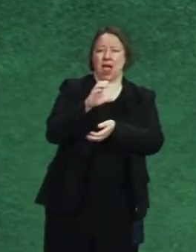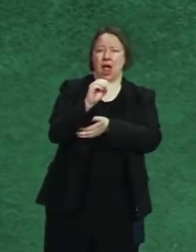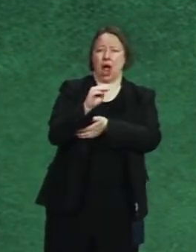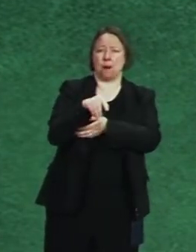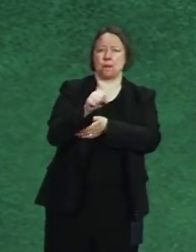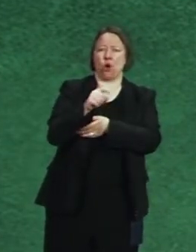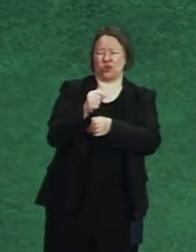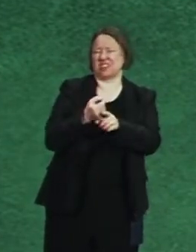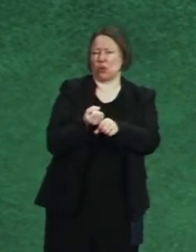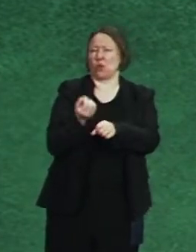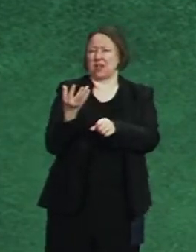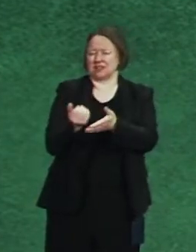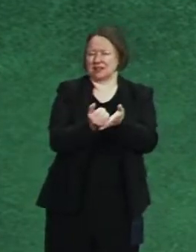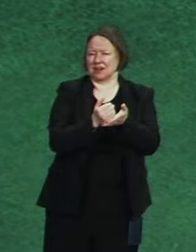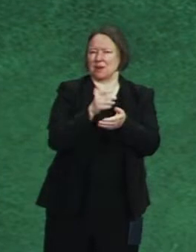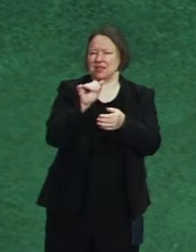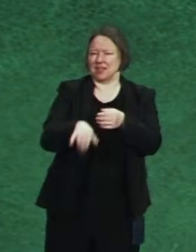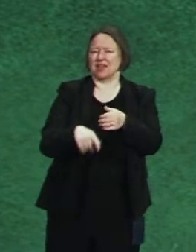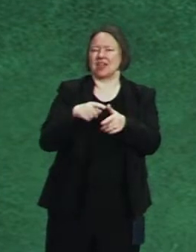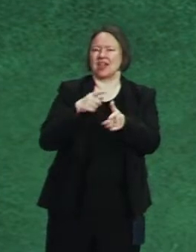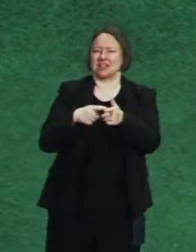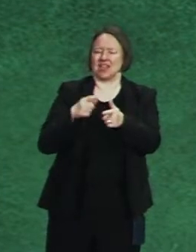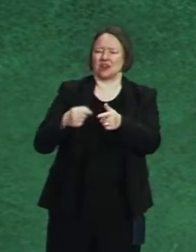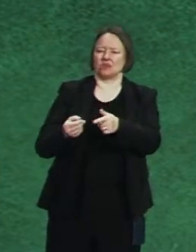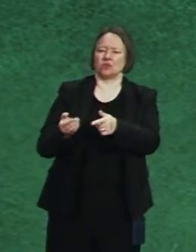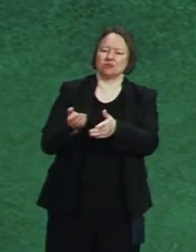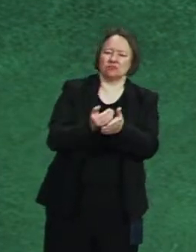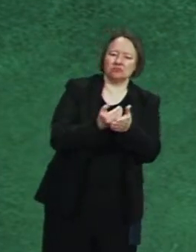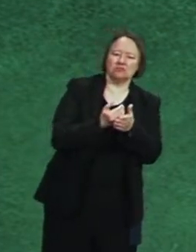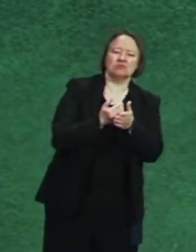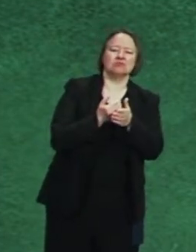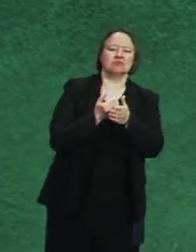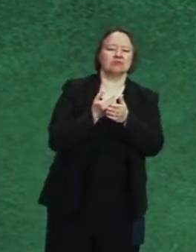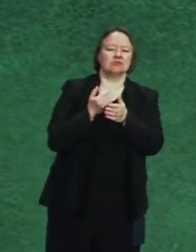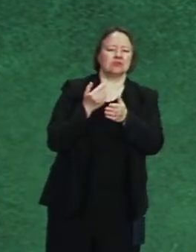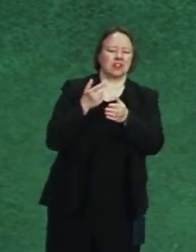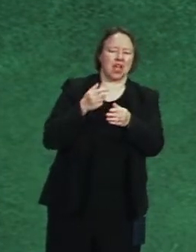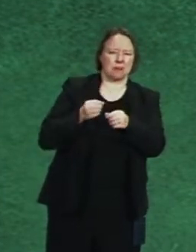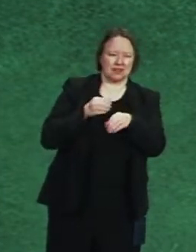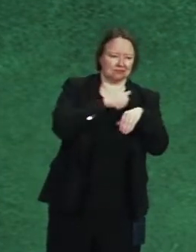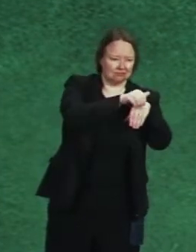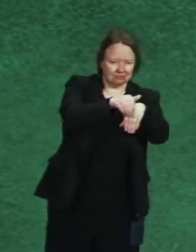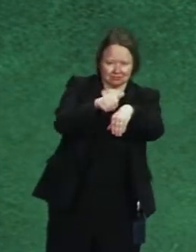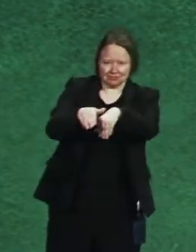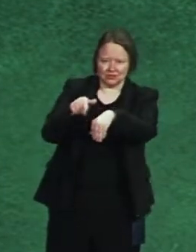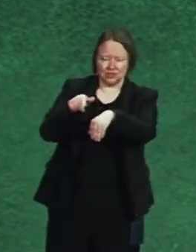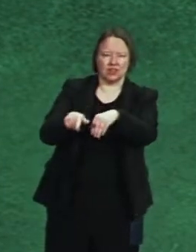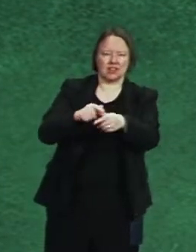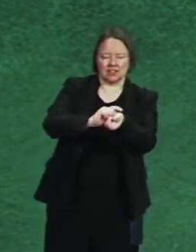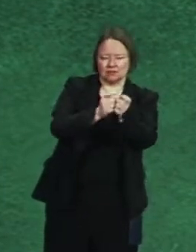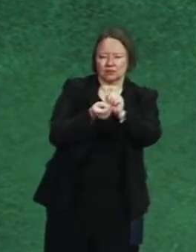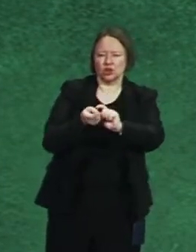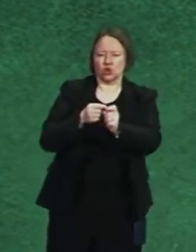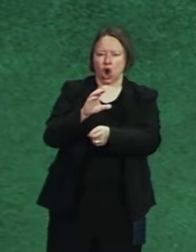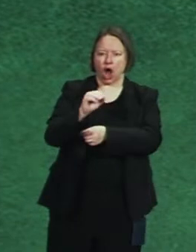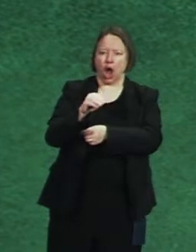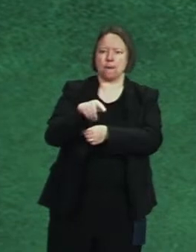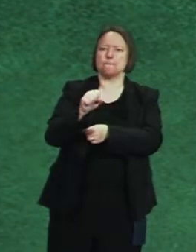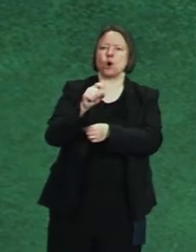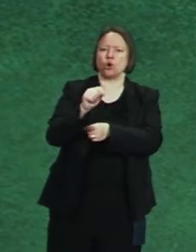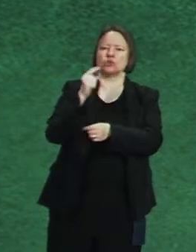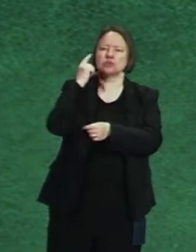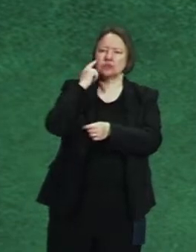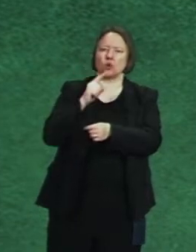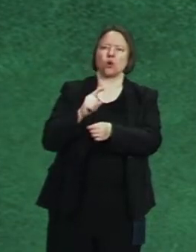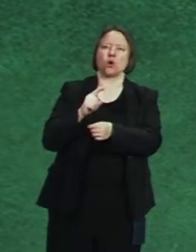recycling companies, and together with the sludge harvested from our system that will be distributed to them, converted into compost for true aerobic